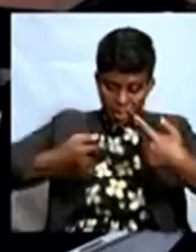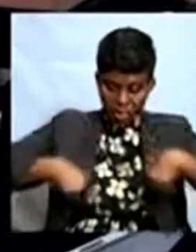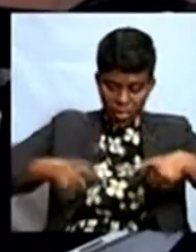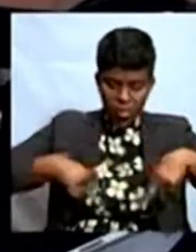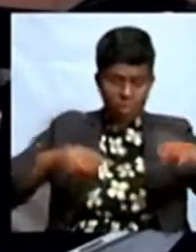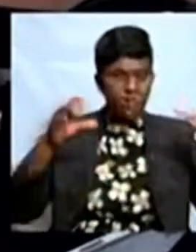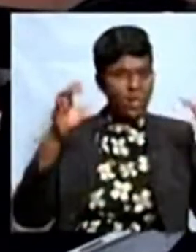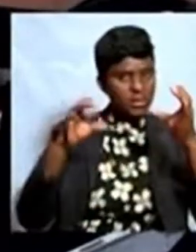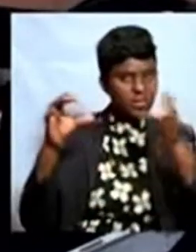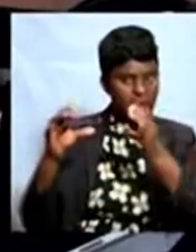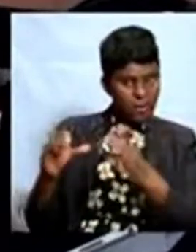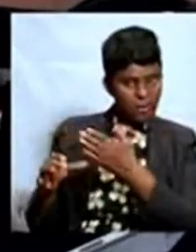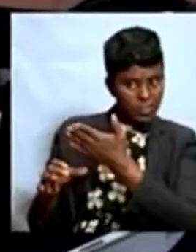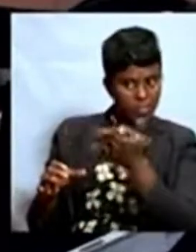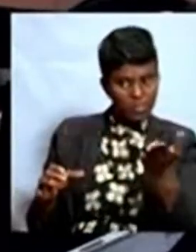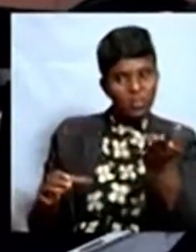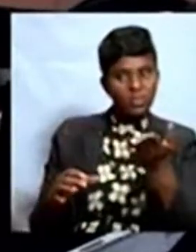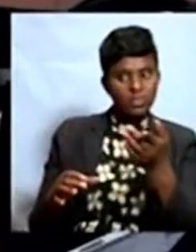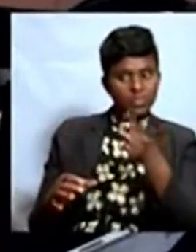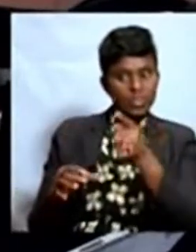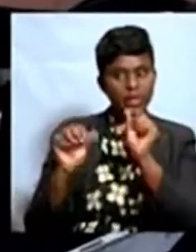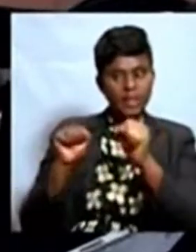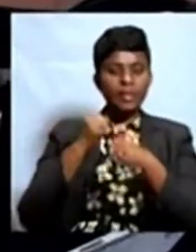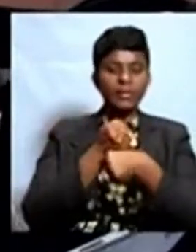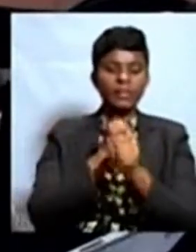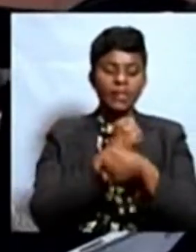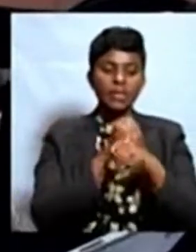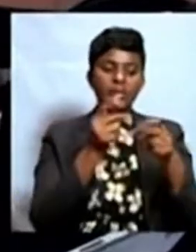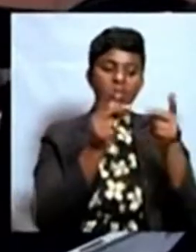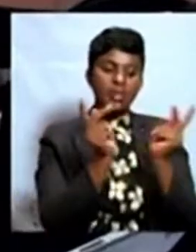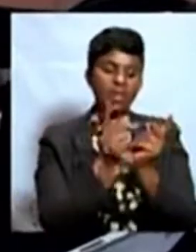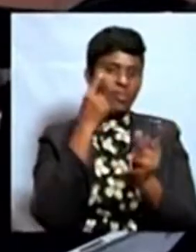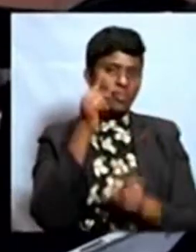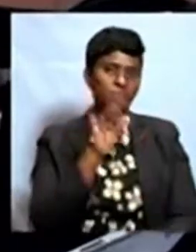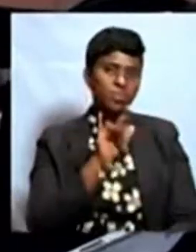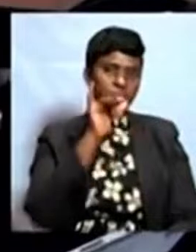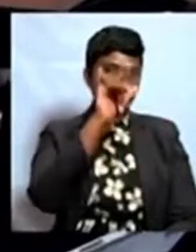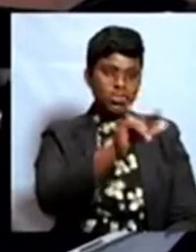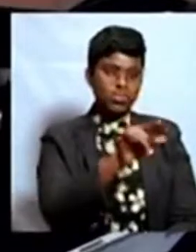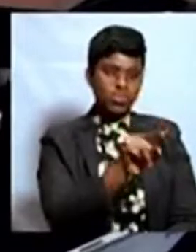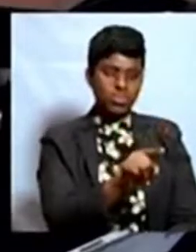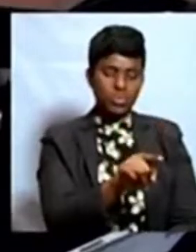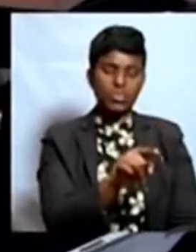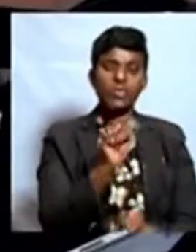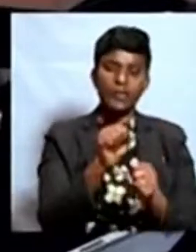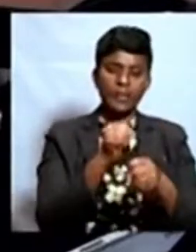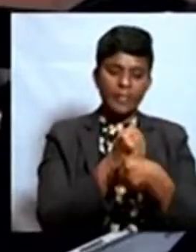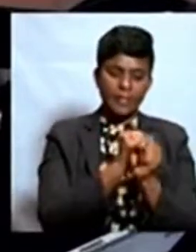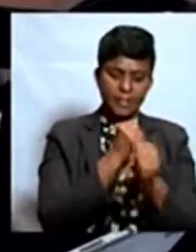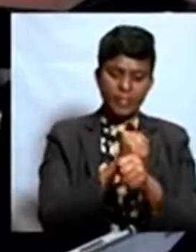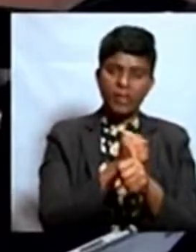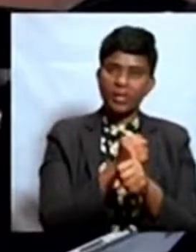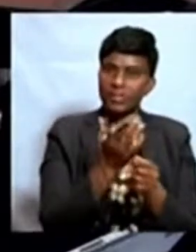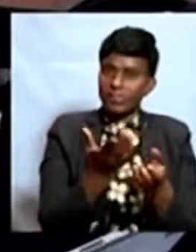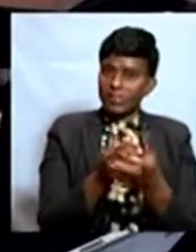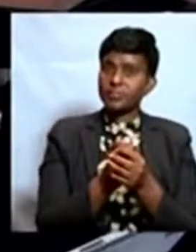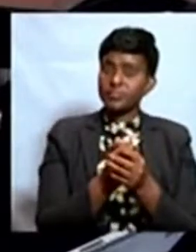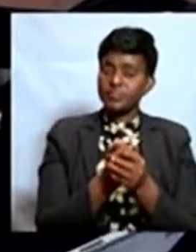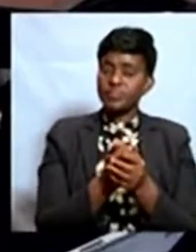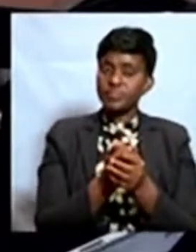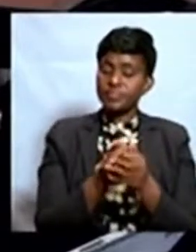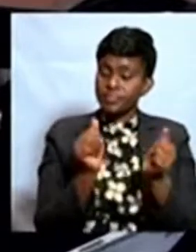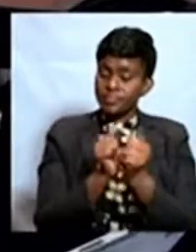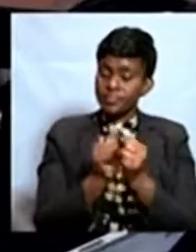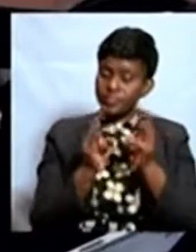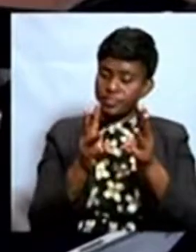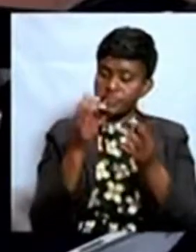municipalities they create space for aerodromes, because with the way